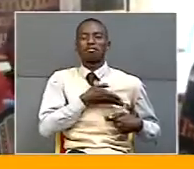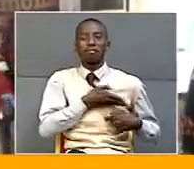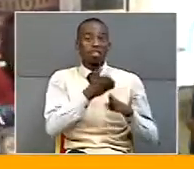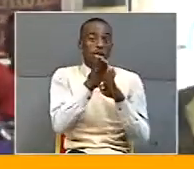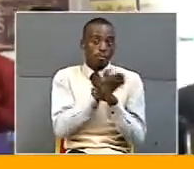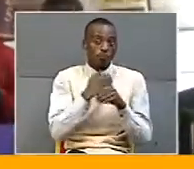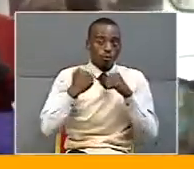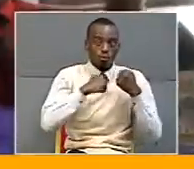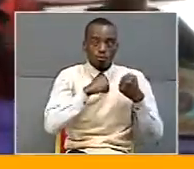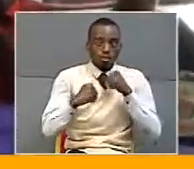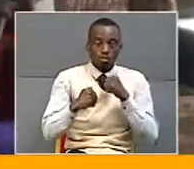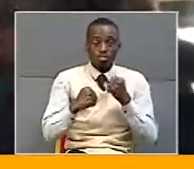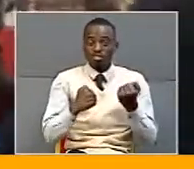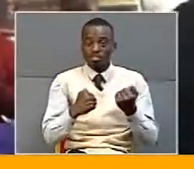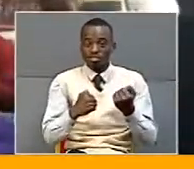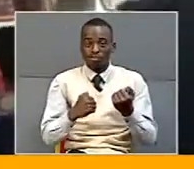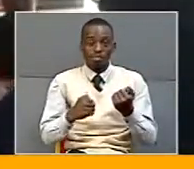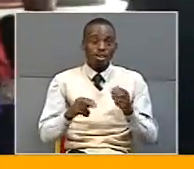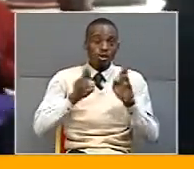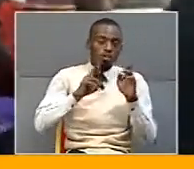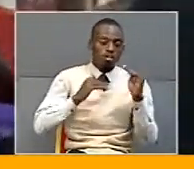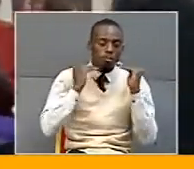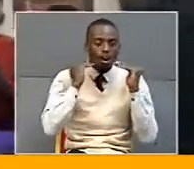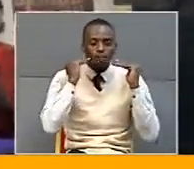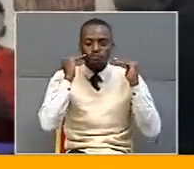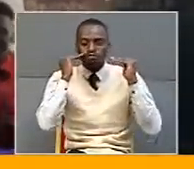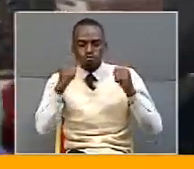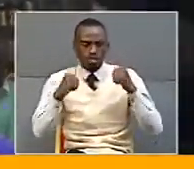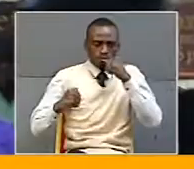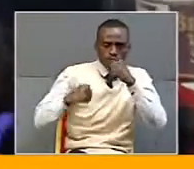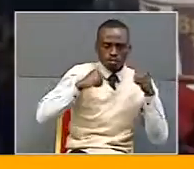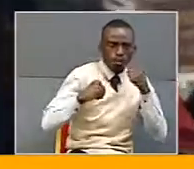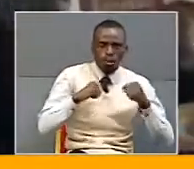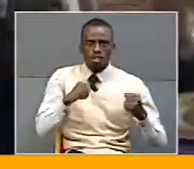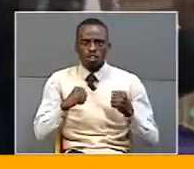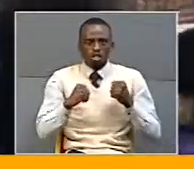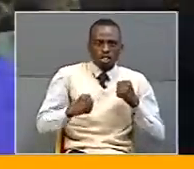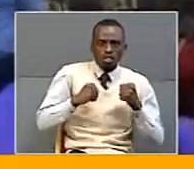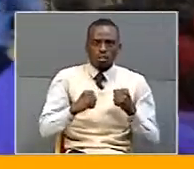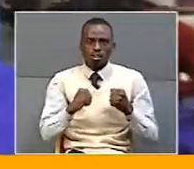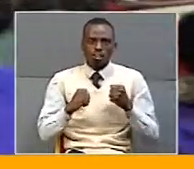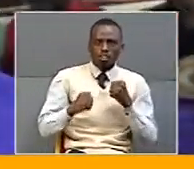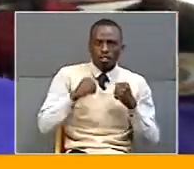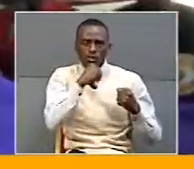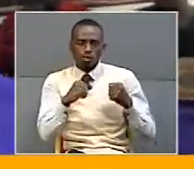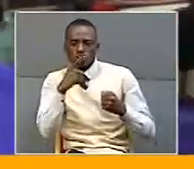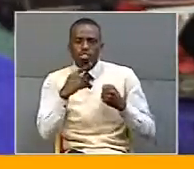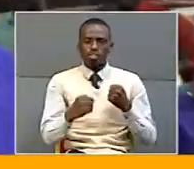fight arrangements are concluded, there's already heightened animosity between the two fighters.